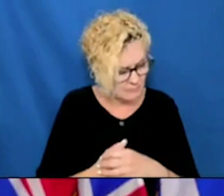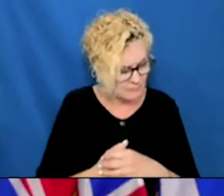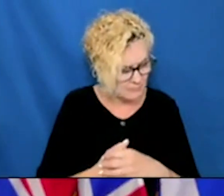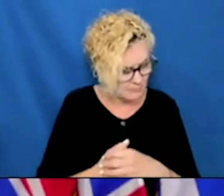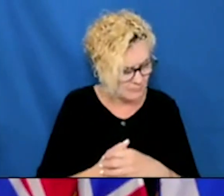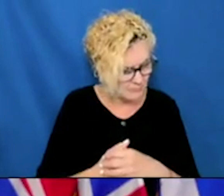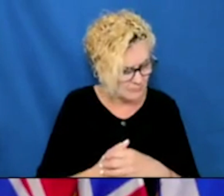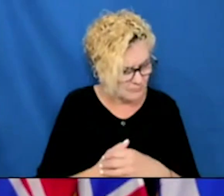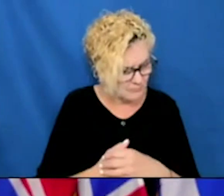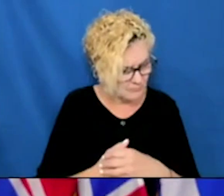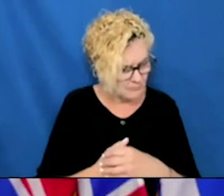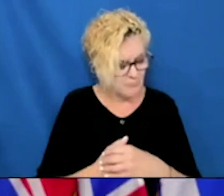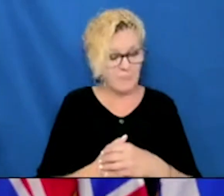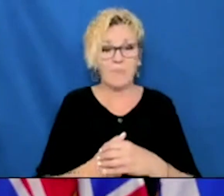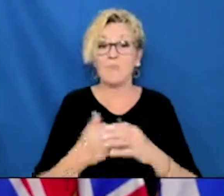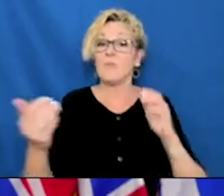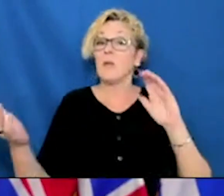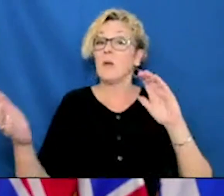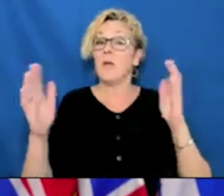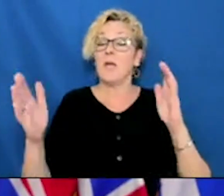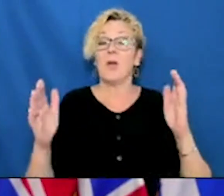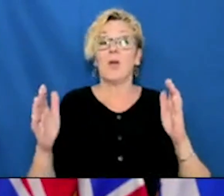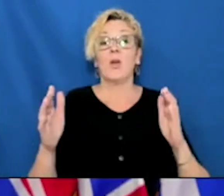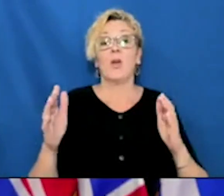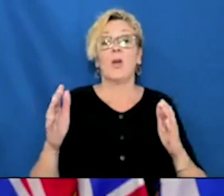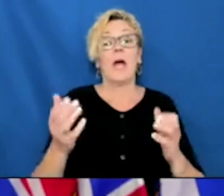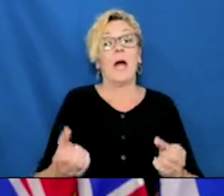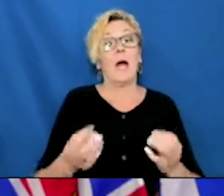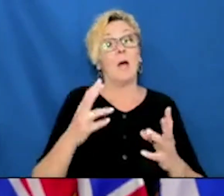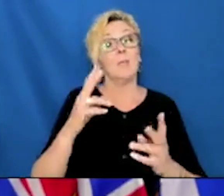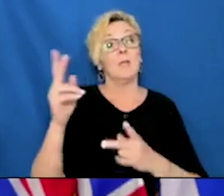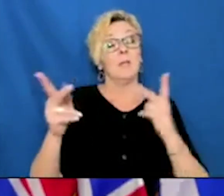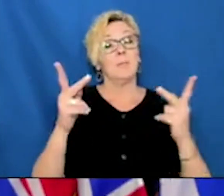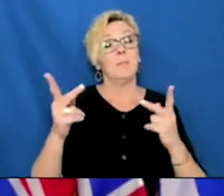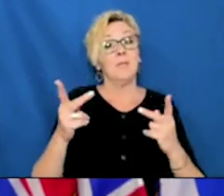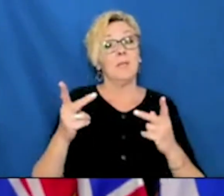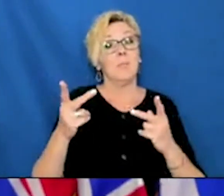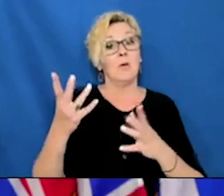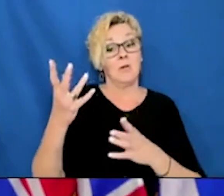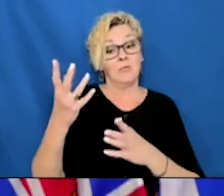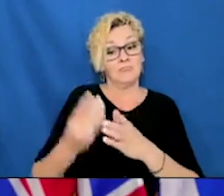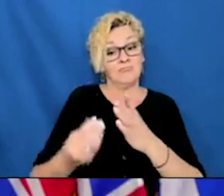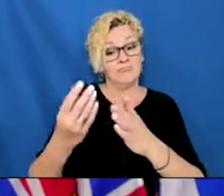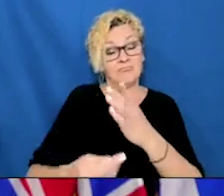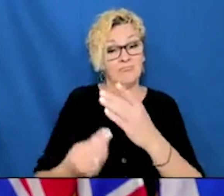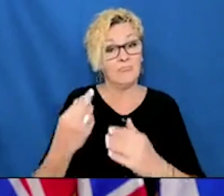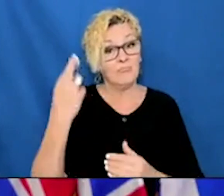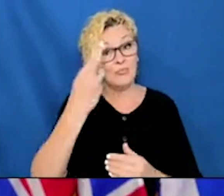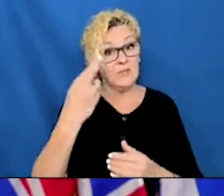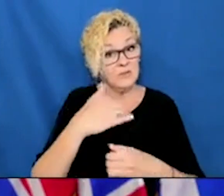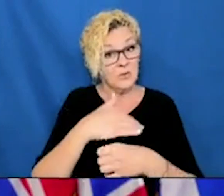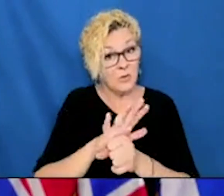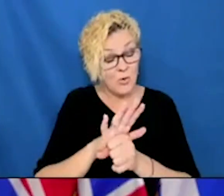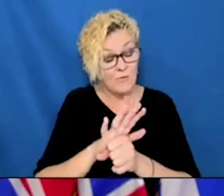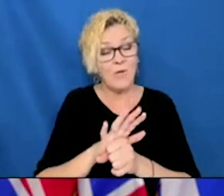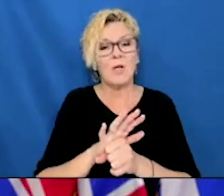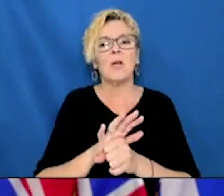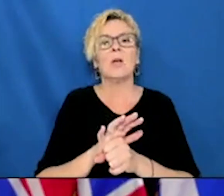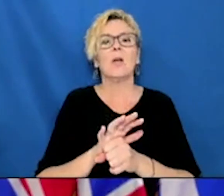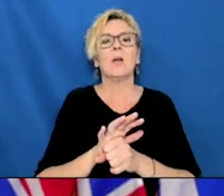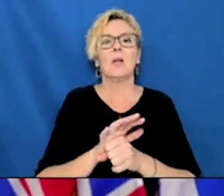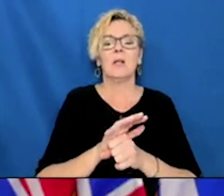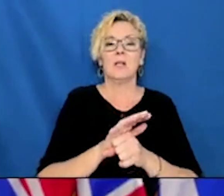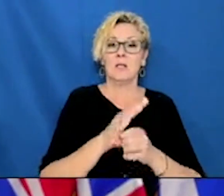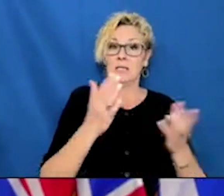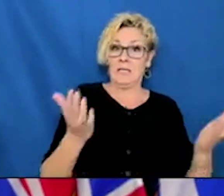average provincial rate in the country. The lowest mortality rates of any North American jurisdiction above